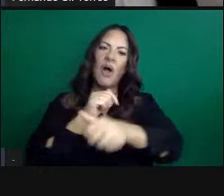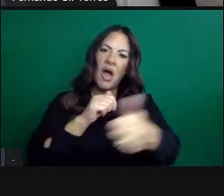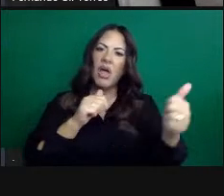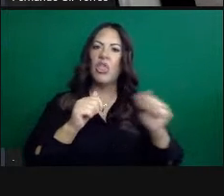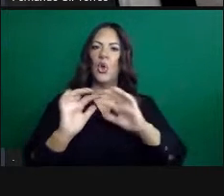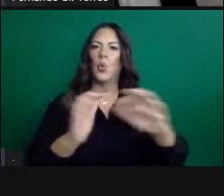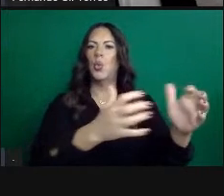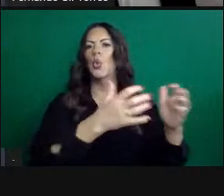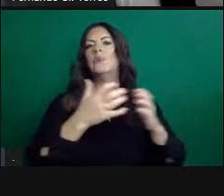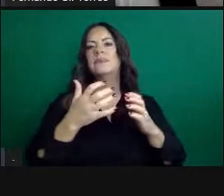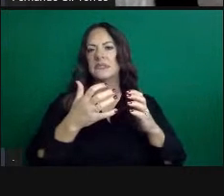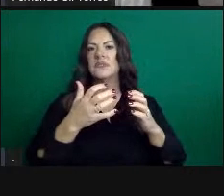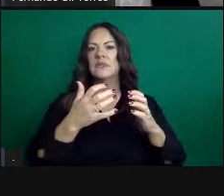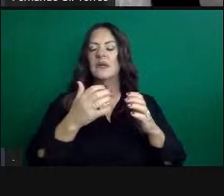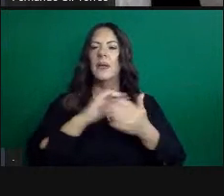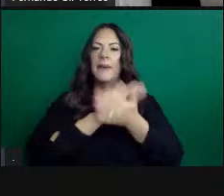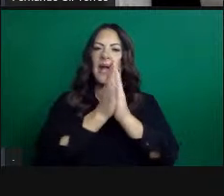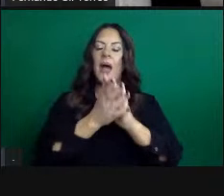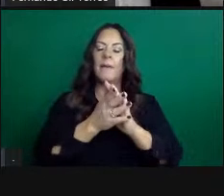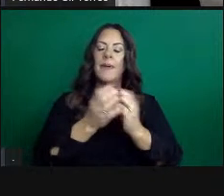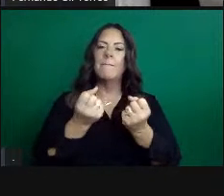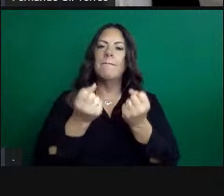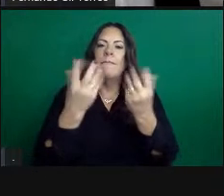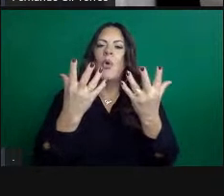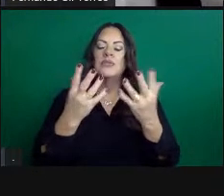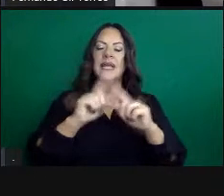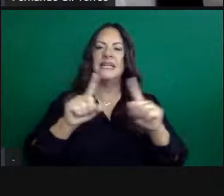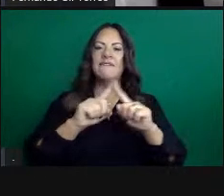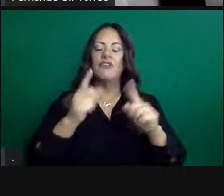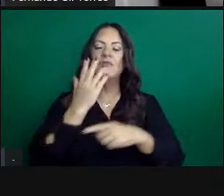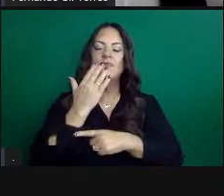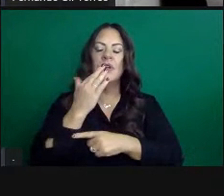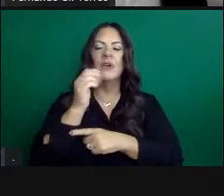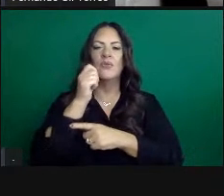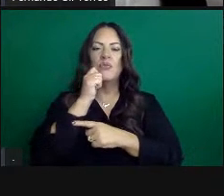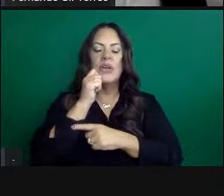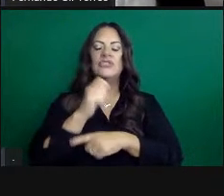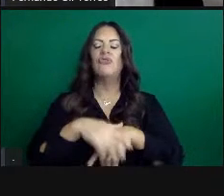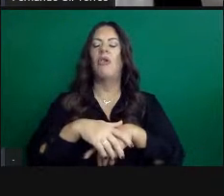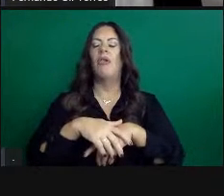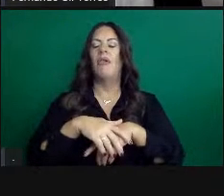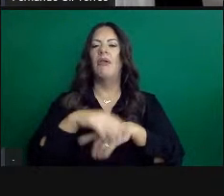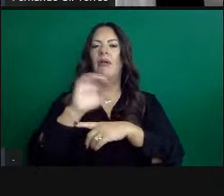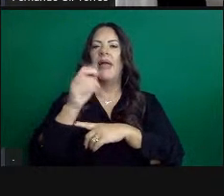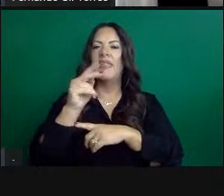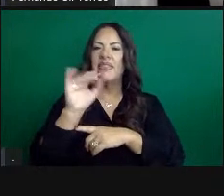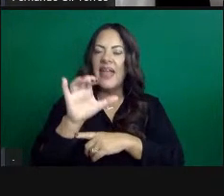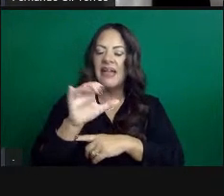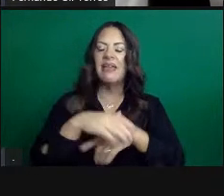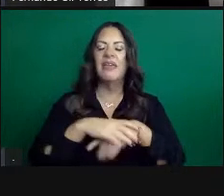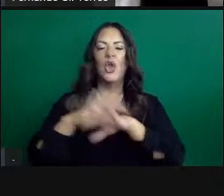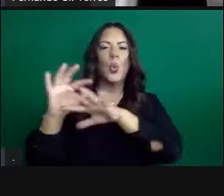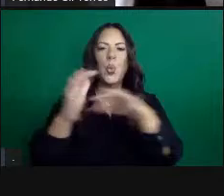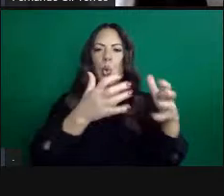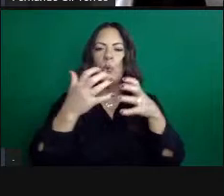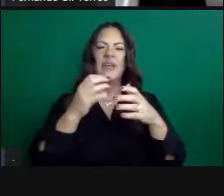of us in a multiracial and diverse population have equal opportunities to live that good long life. But we are